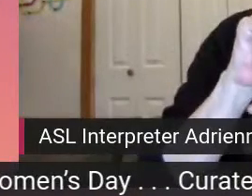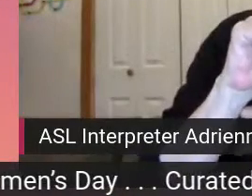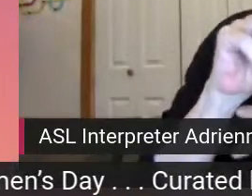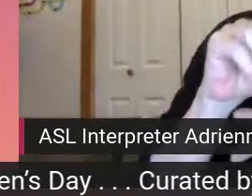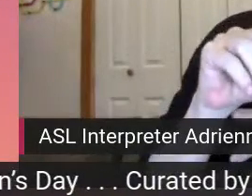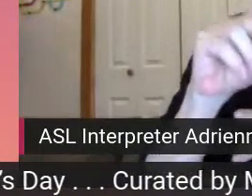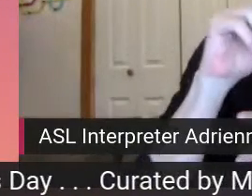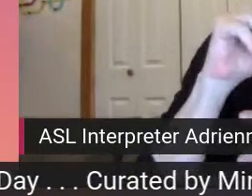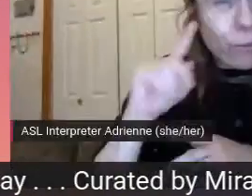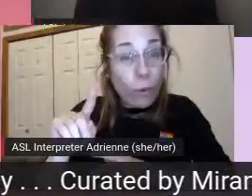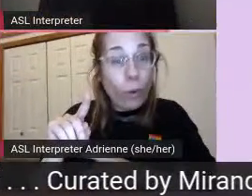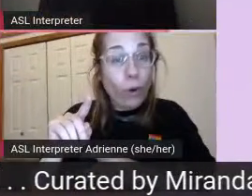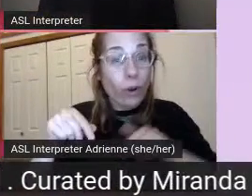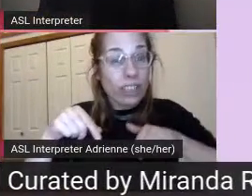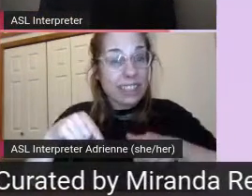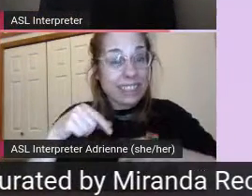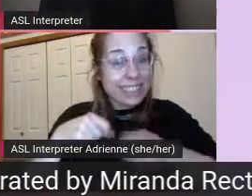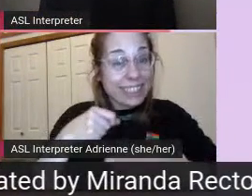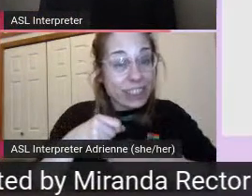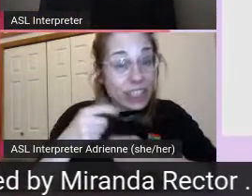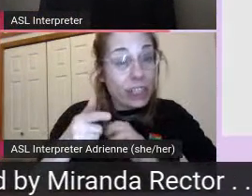First slide, please.